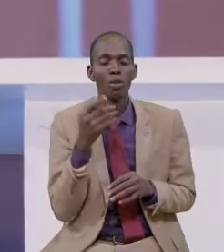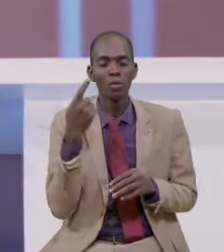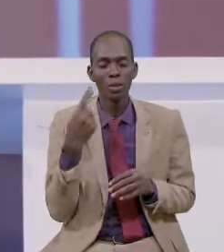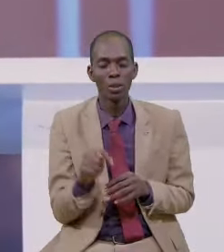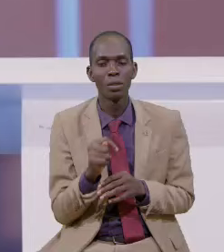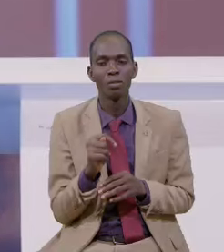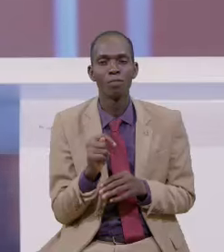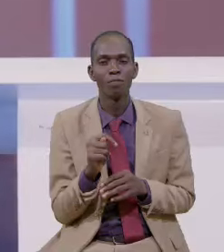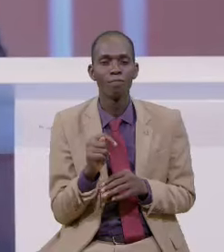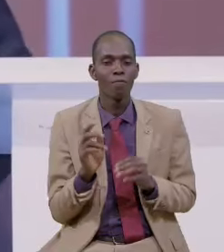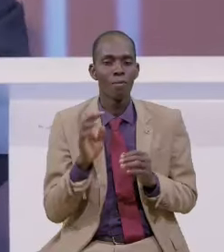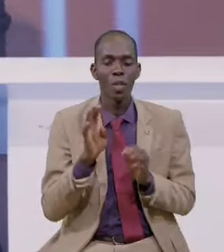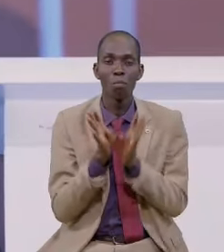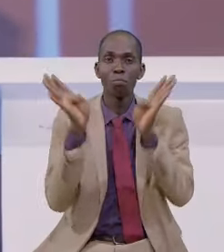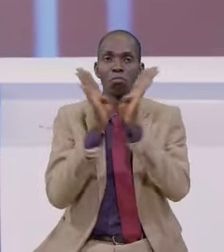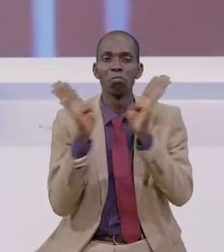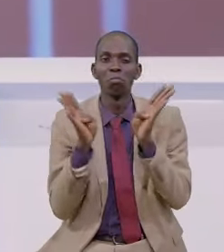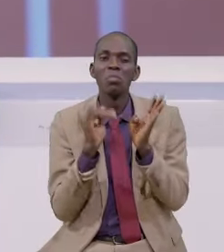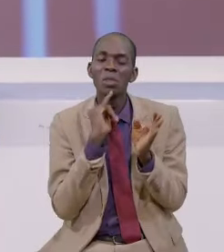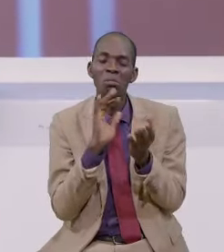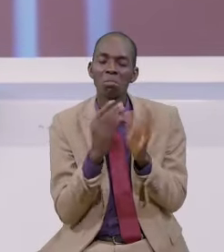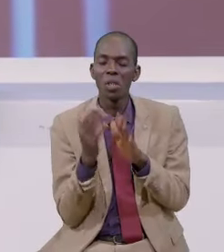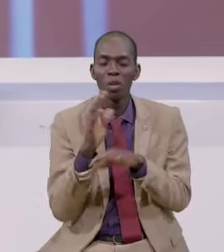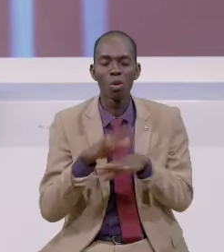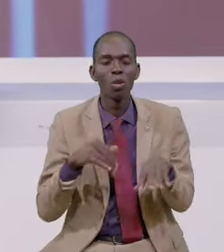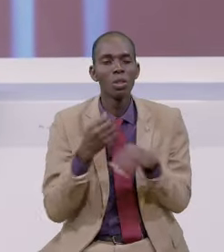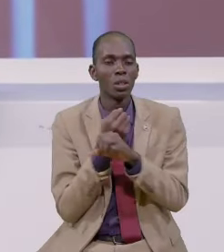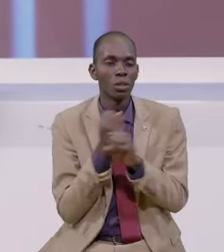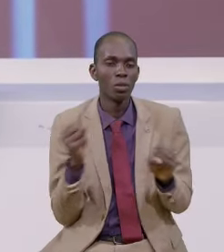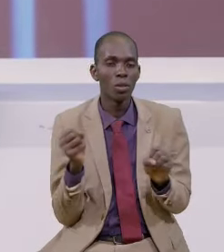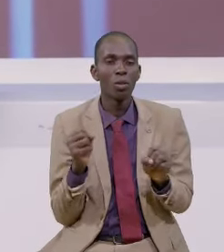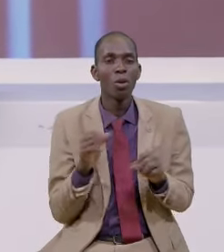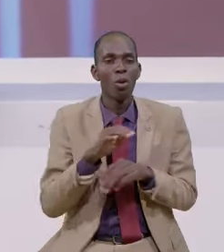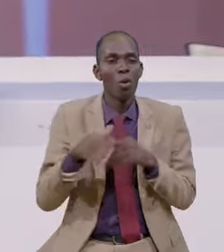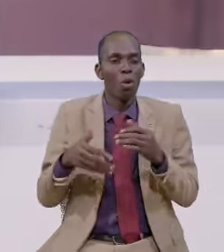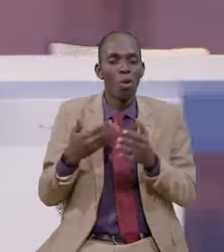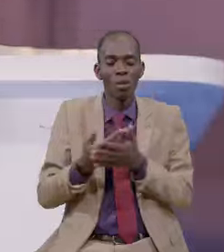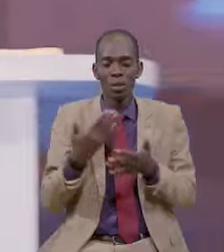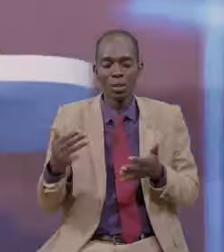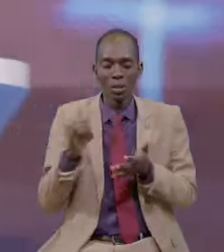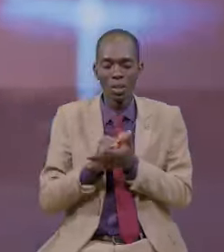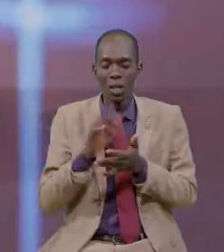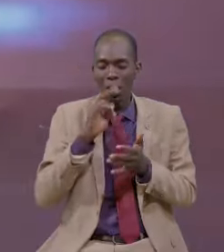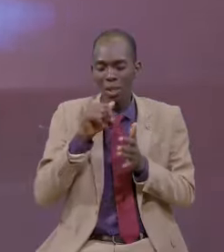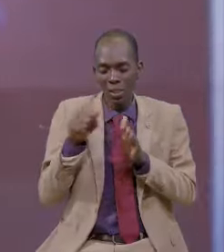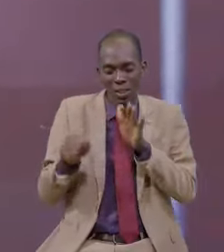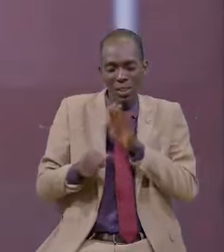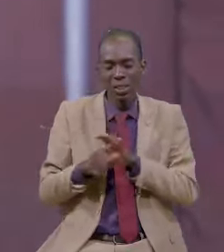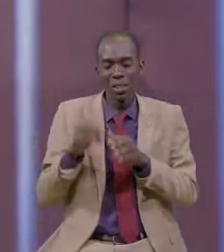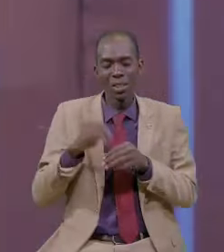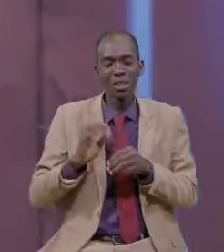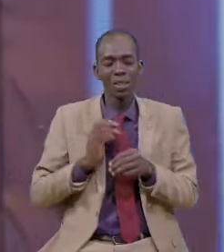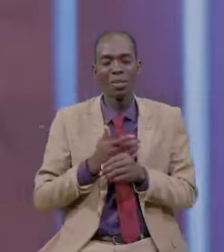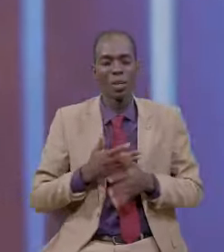like salvation. All the sins in our lives, they are like on the branches, they're